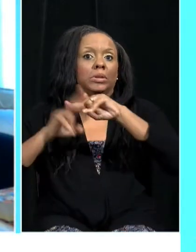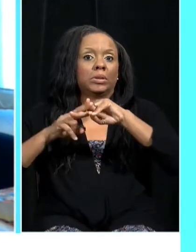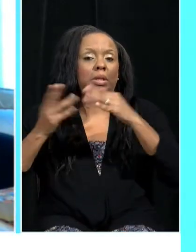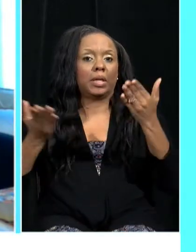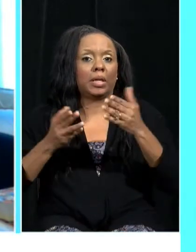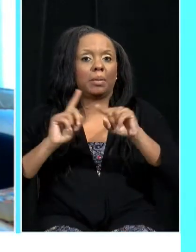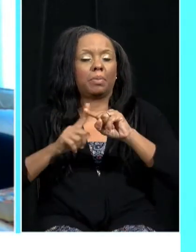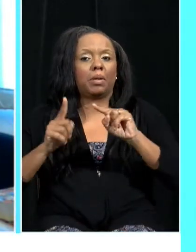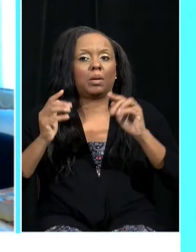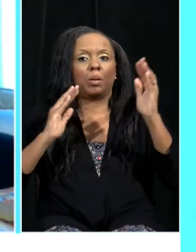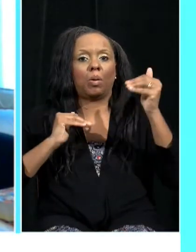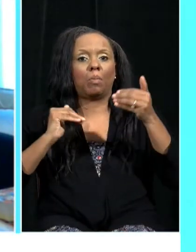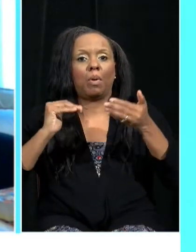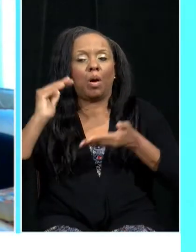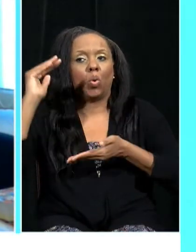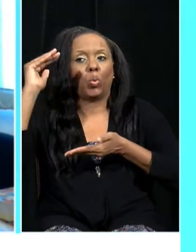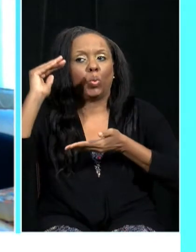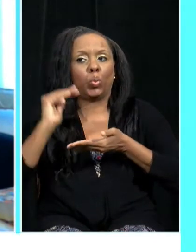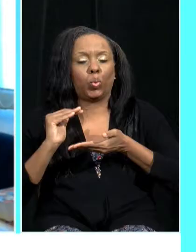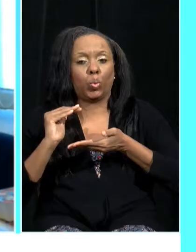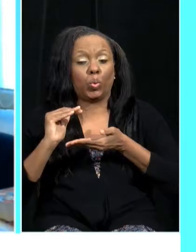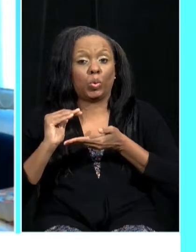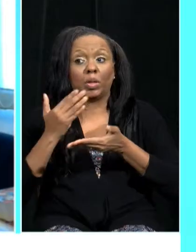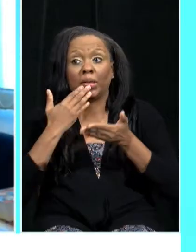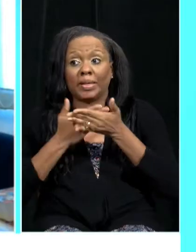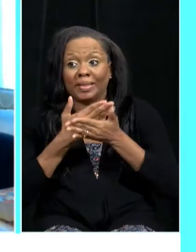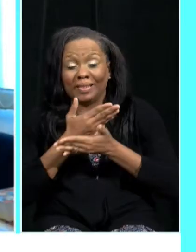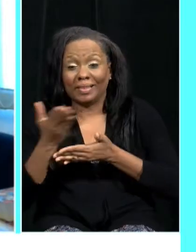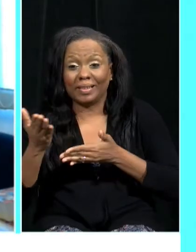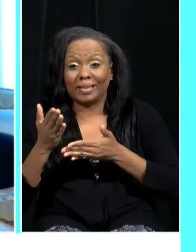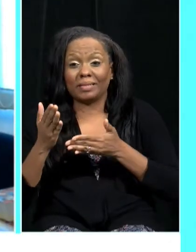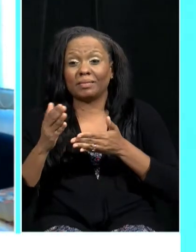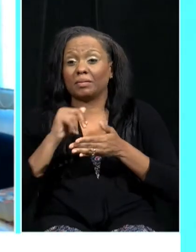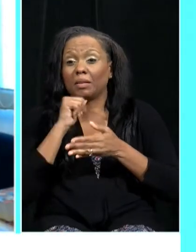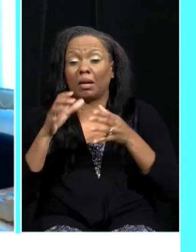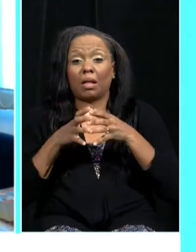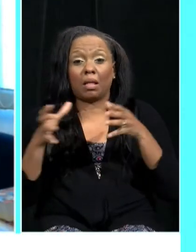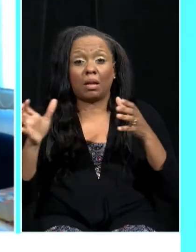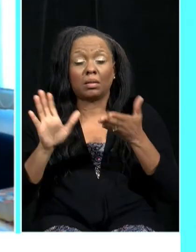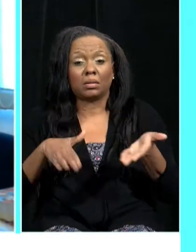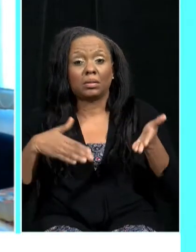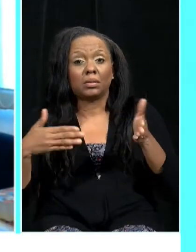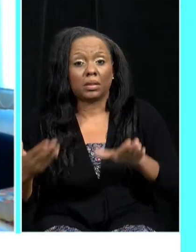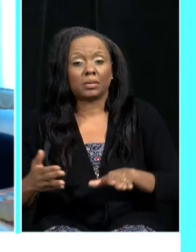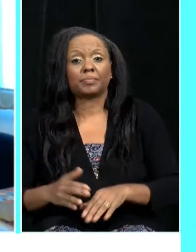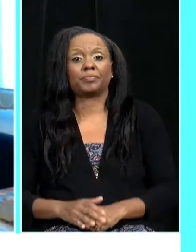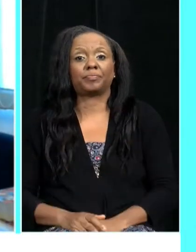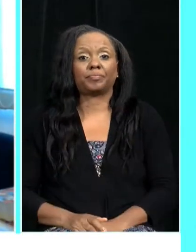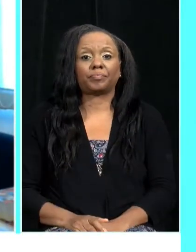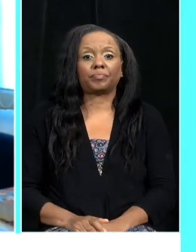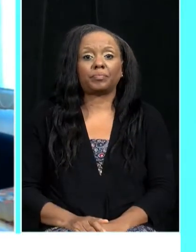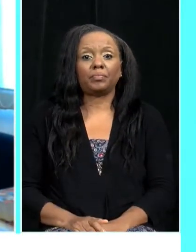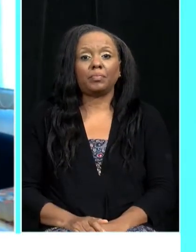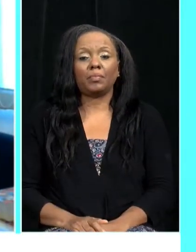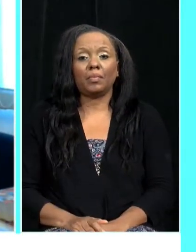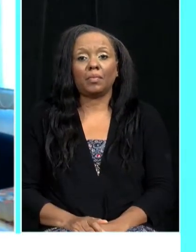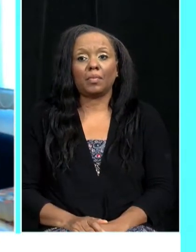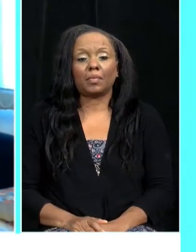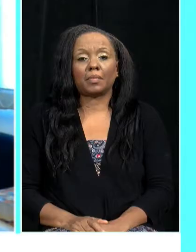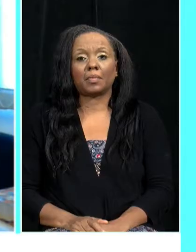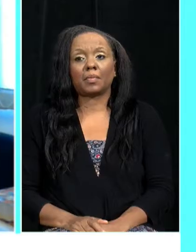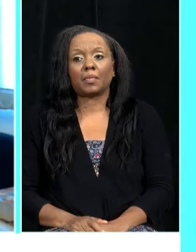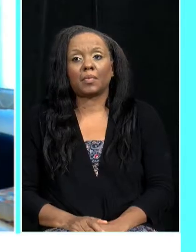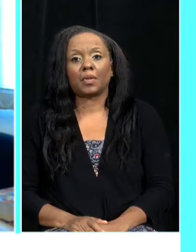that the death rate is not increased. And globally, we do hope that this variant and others that are marked by